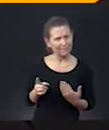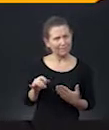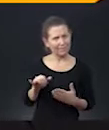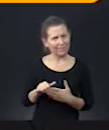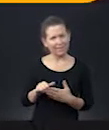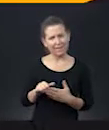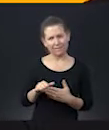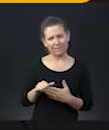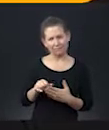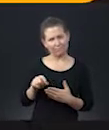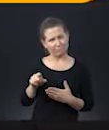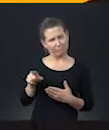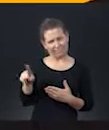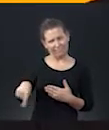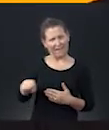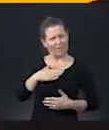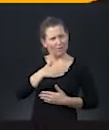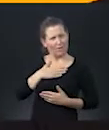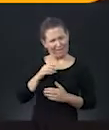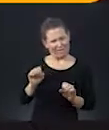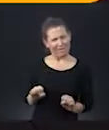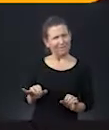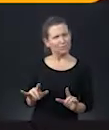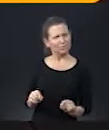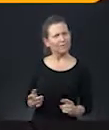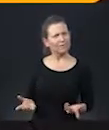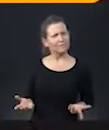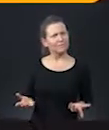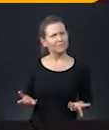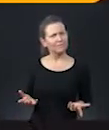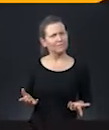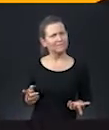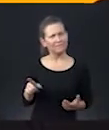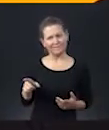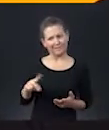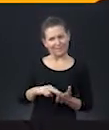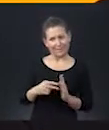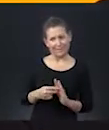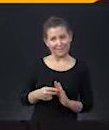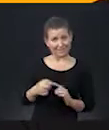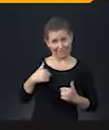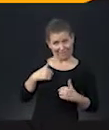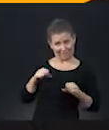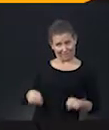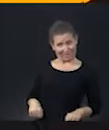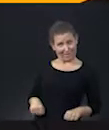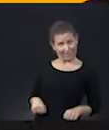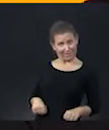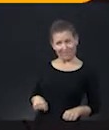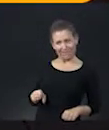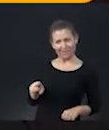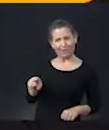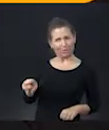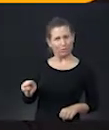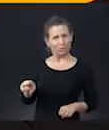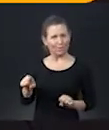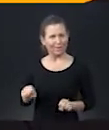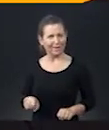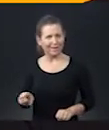really enjoyable, and that they really have no excuse. Because if I'm able to do